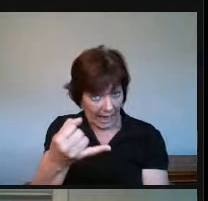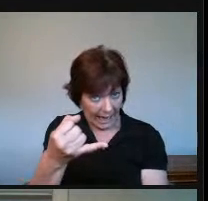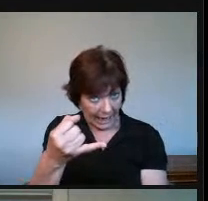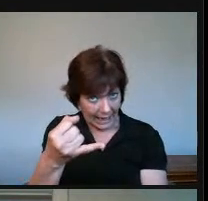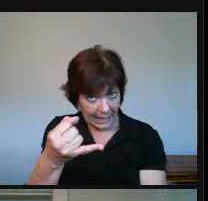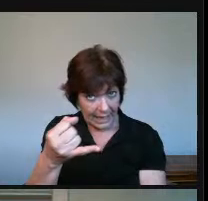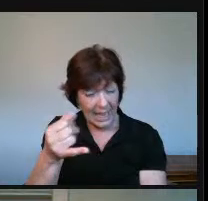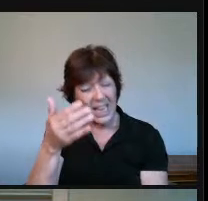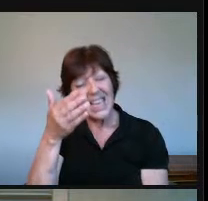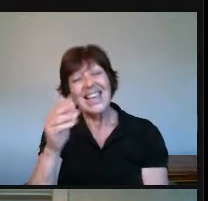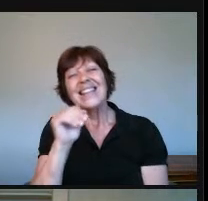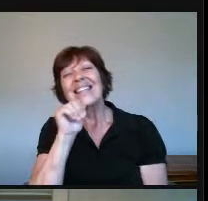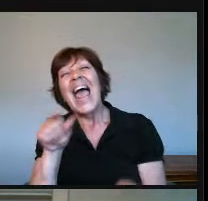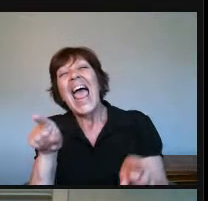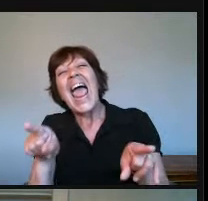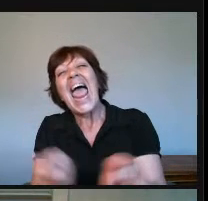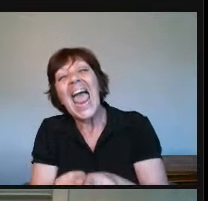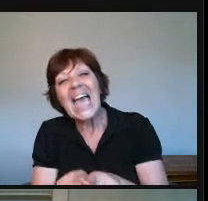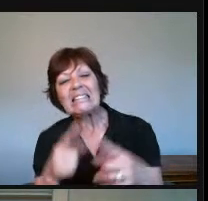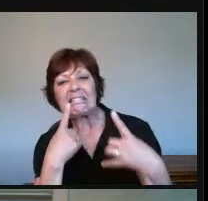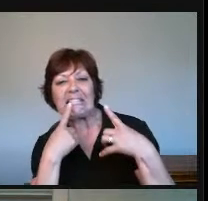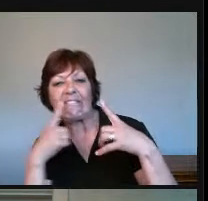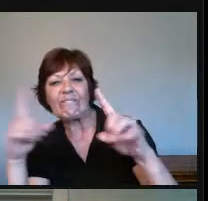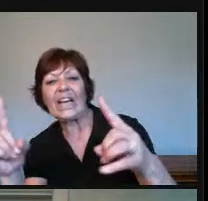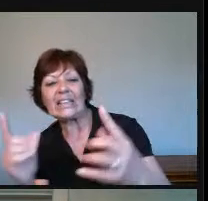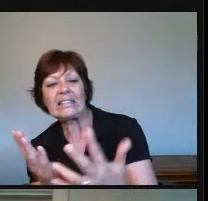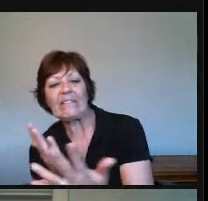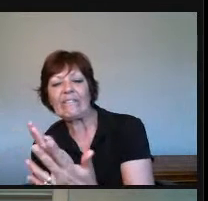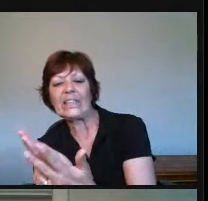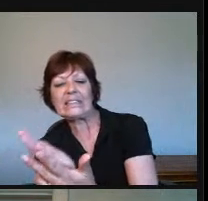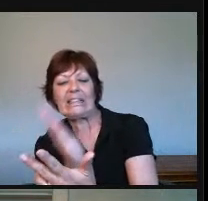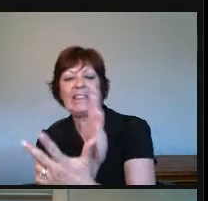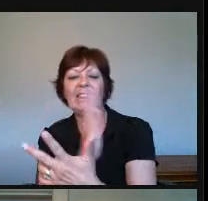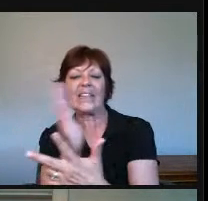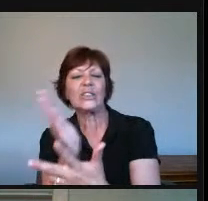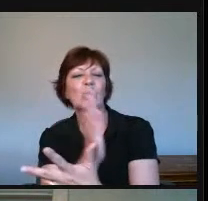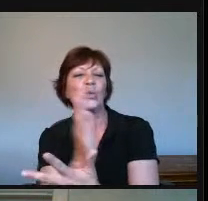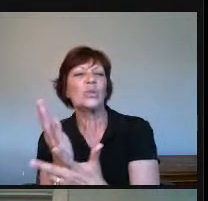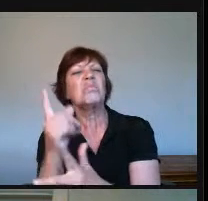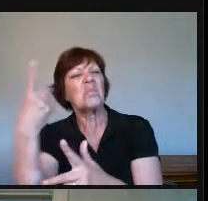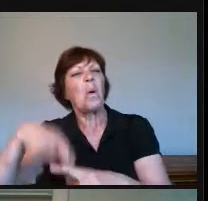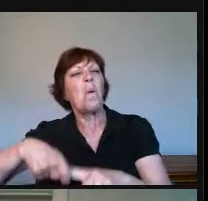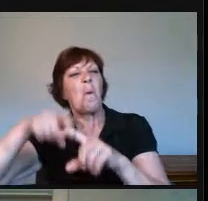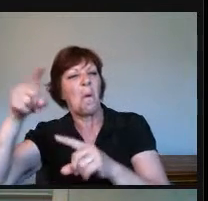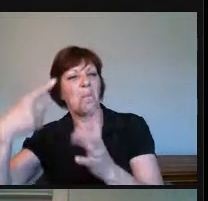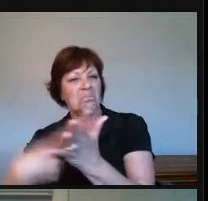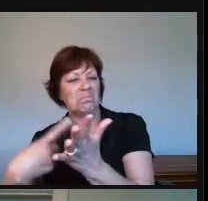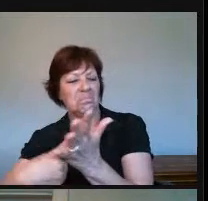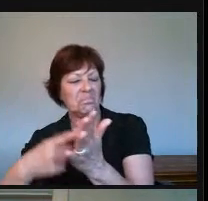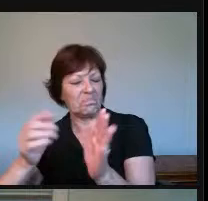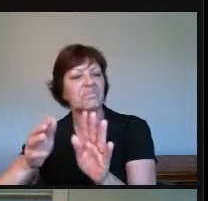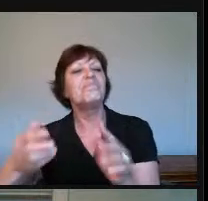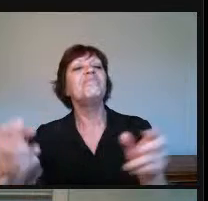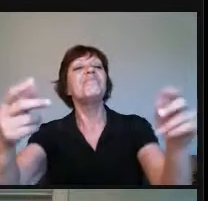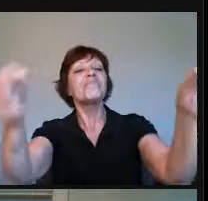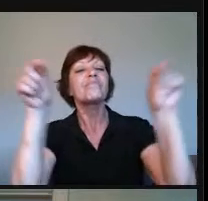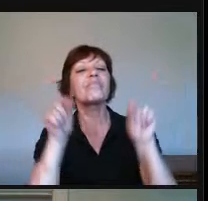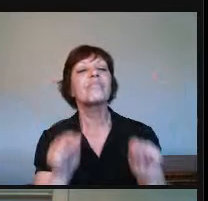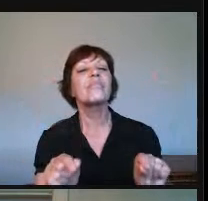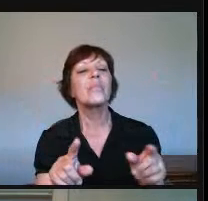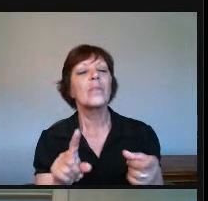be quite as effective as the other two. We'll talk about that in a minute. Let's jump